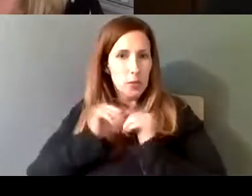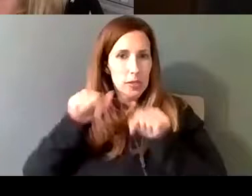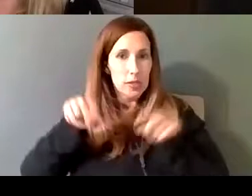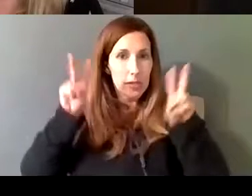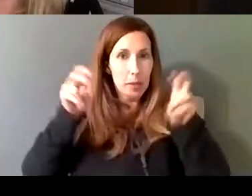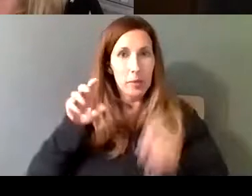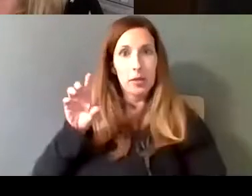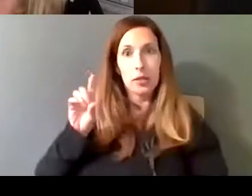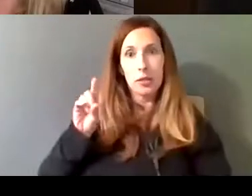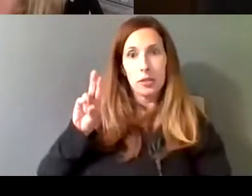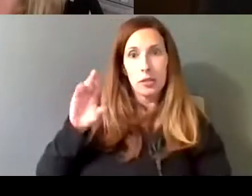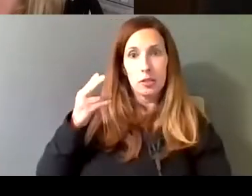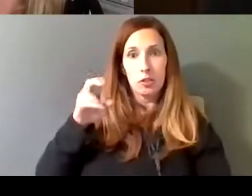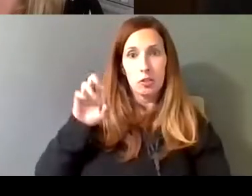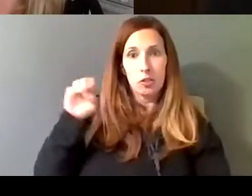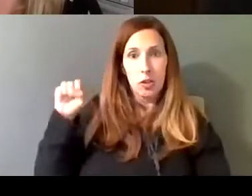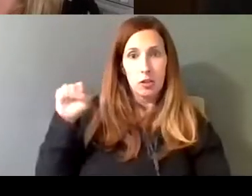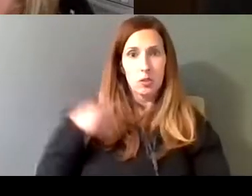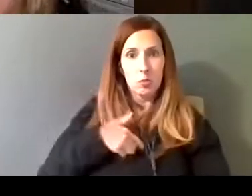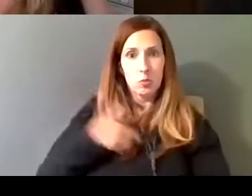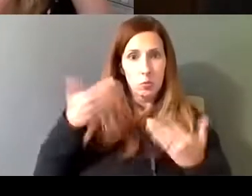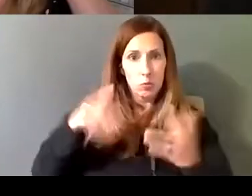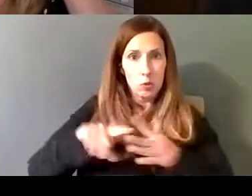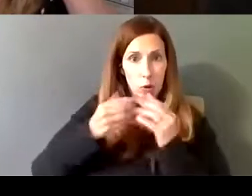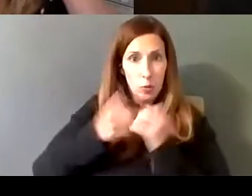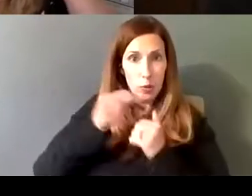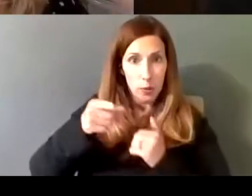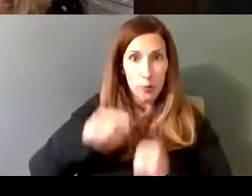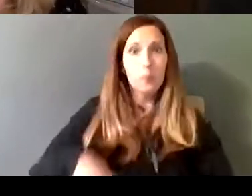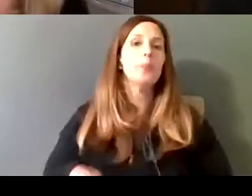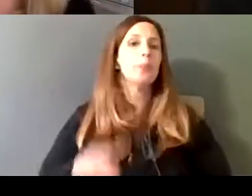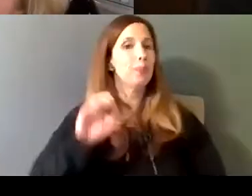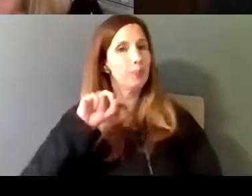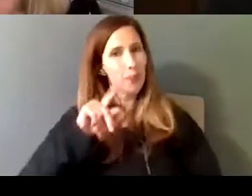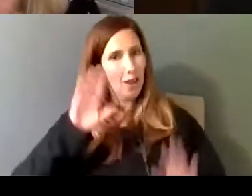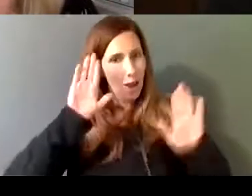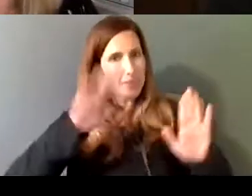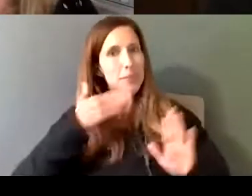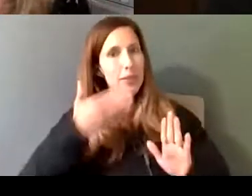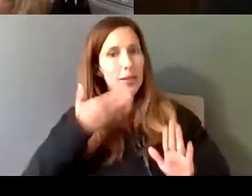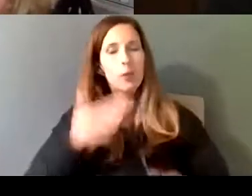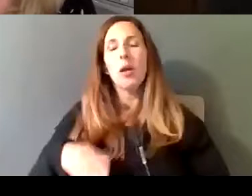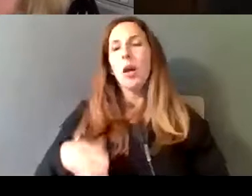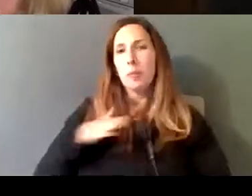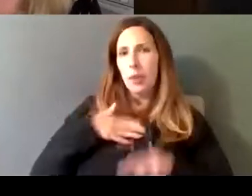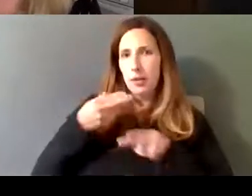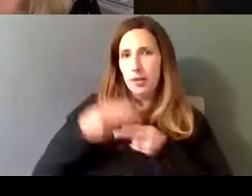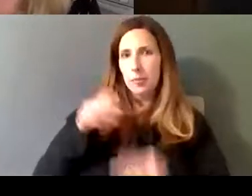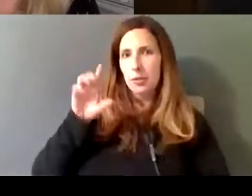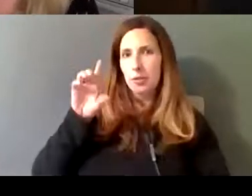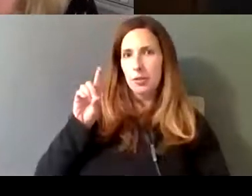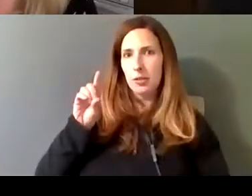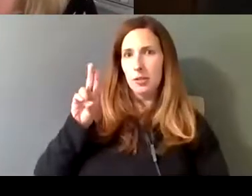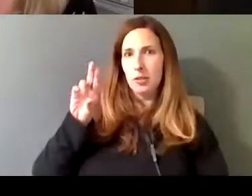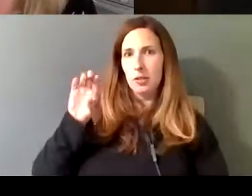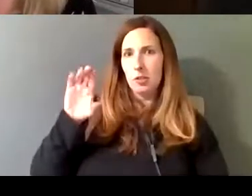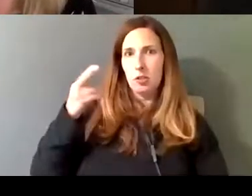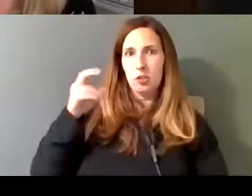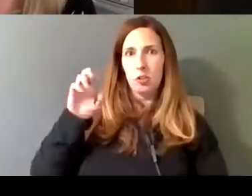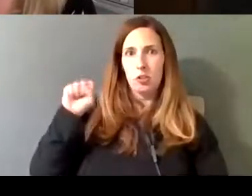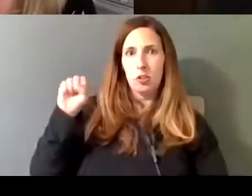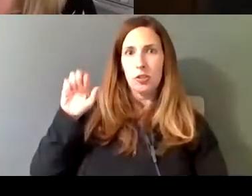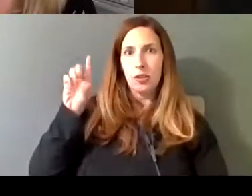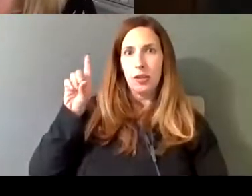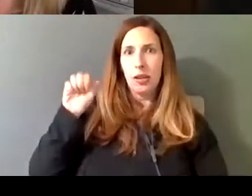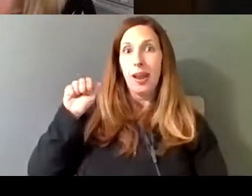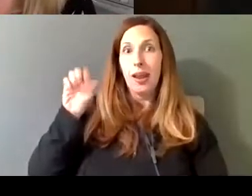ahead and start with you? Awesome, thanks, Tiffany. As Tiffany mentioned, my name is Duchess Adjei. My pronouns are